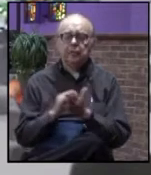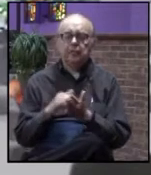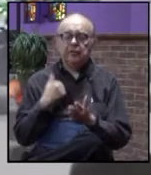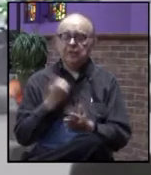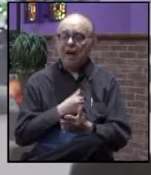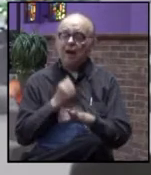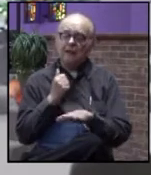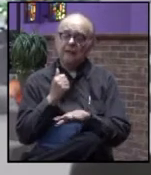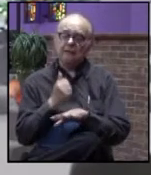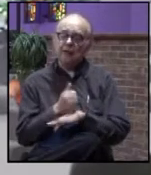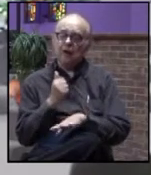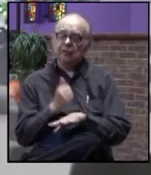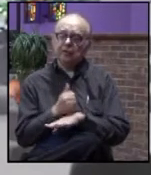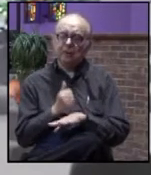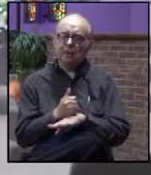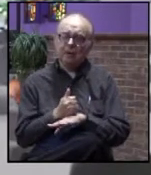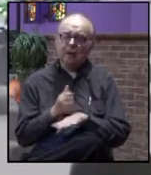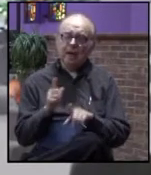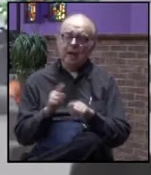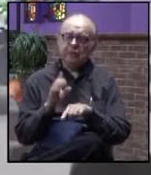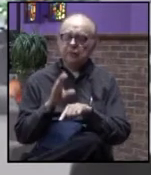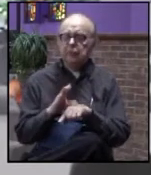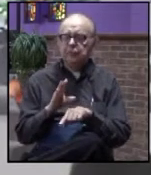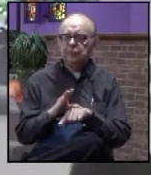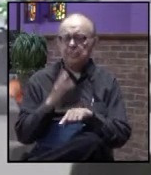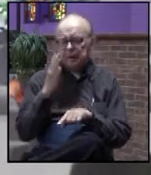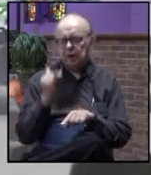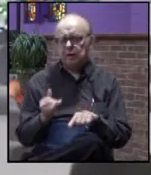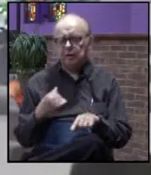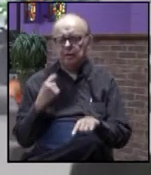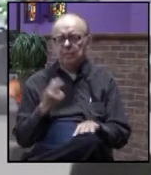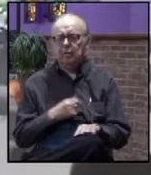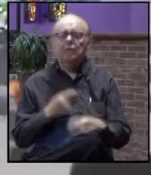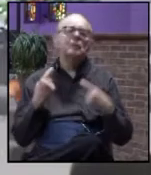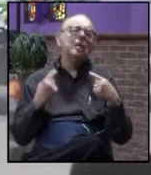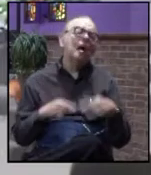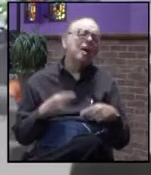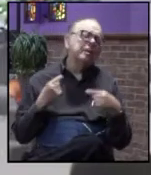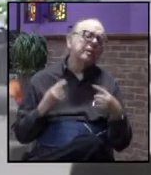fault as churches, because we argue,